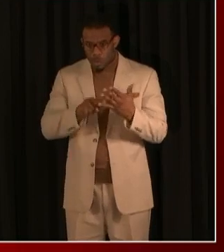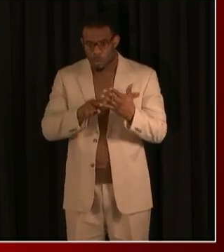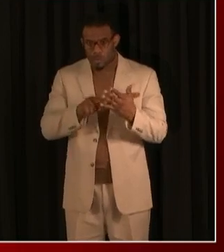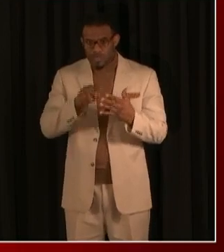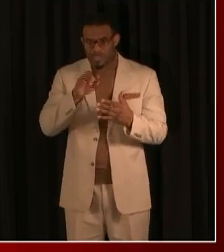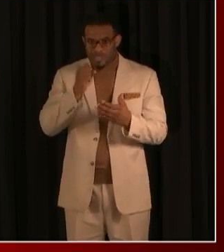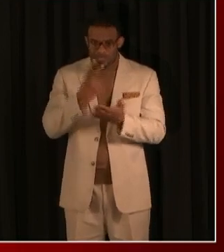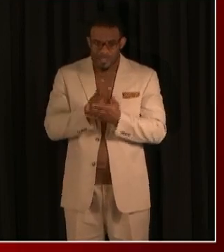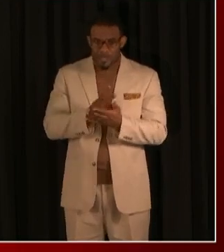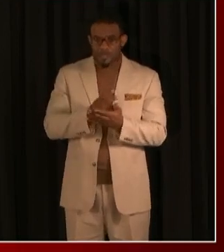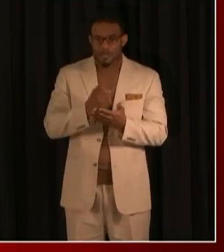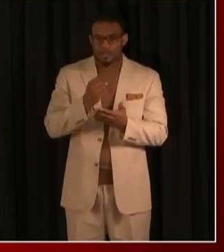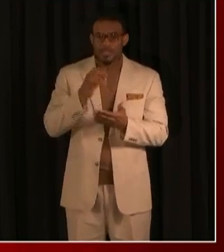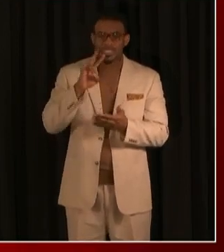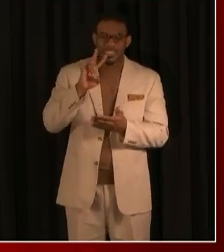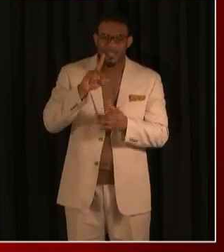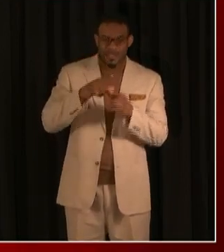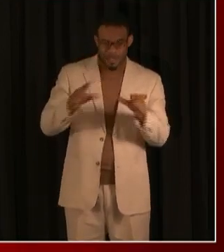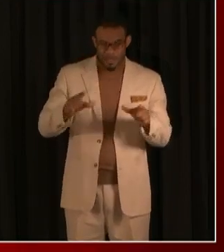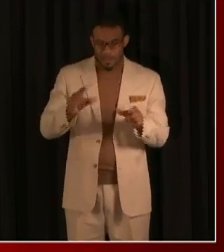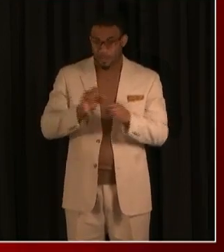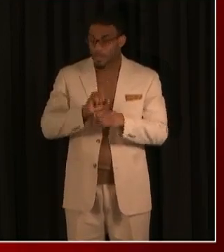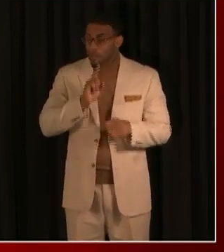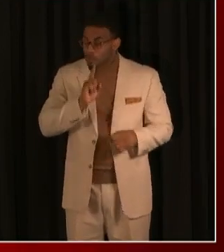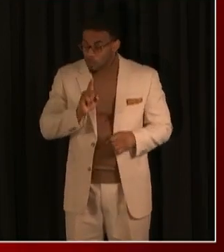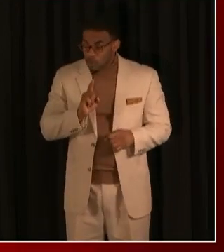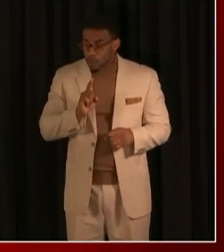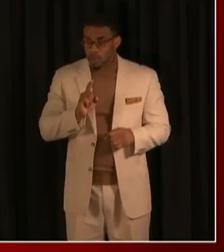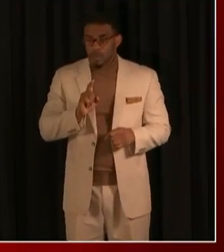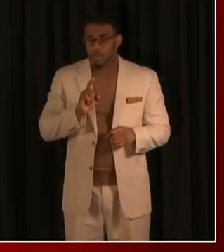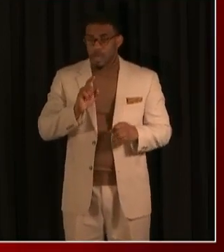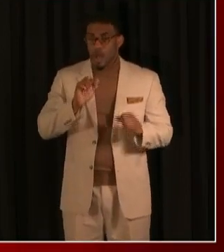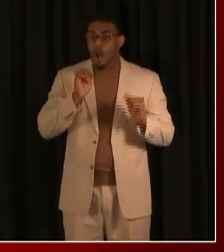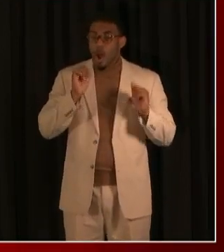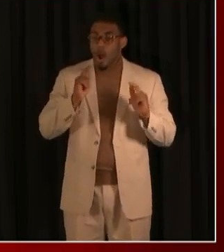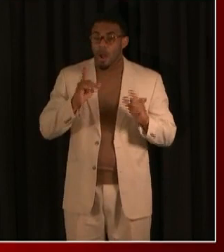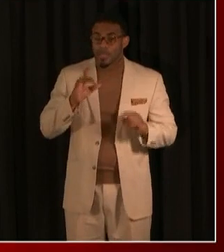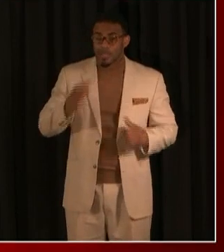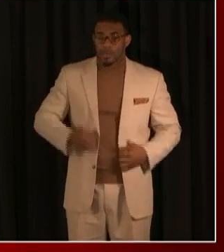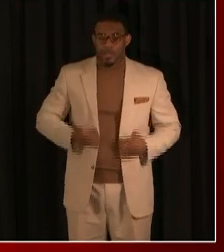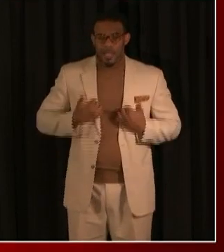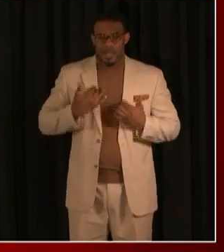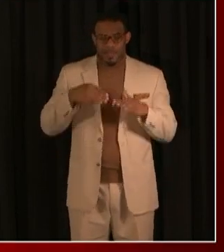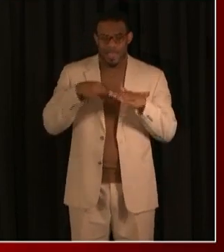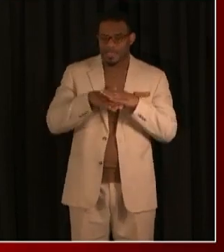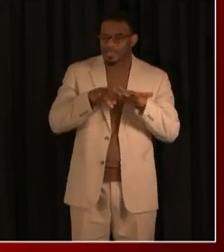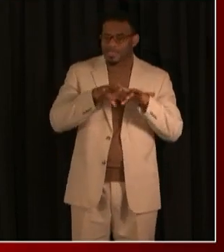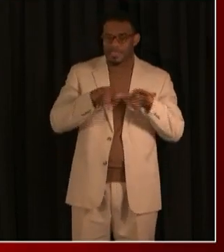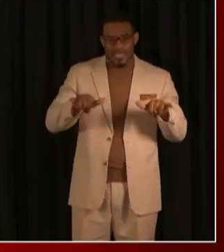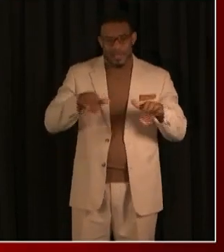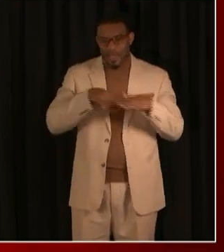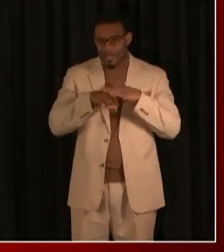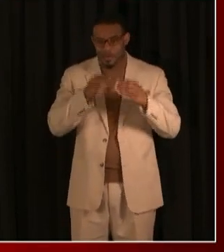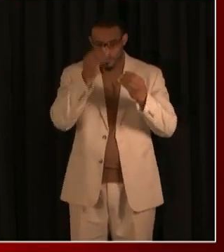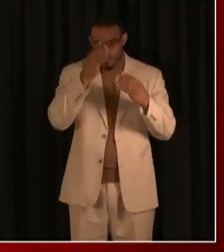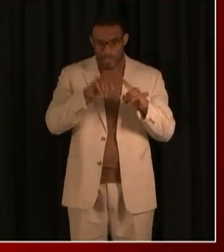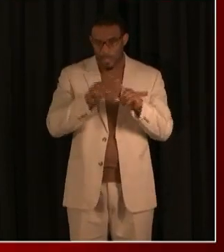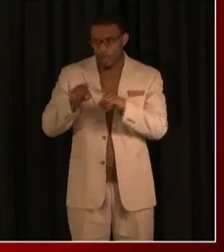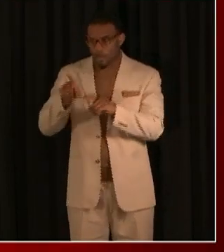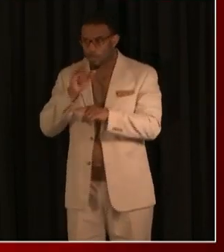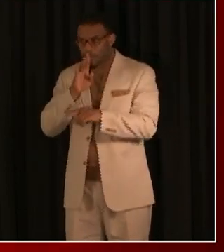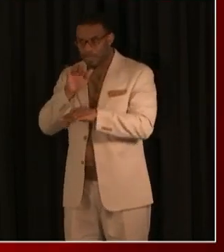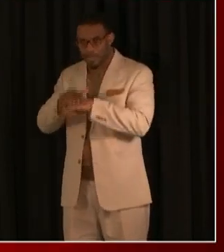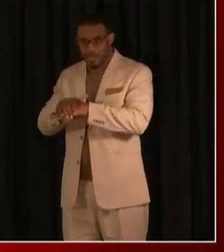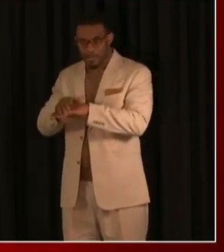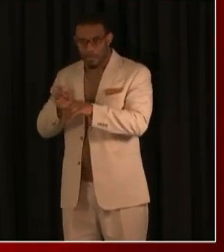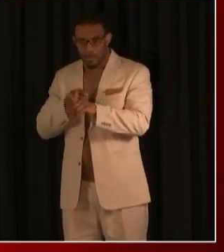those official 7 languages to make sure and ensure that residents have access, the same access to the information as